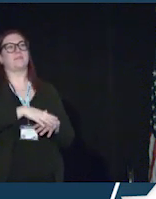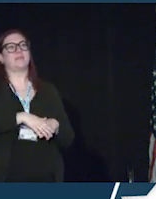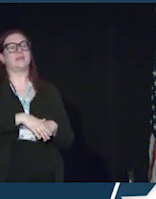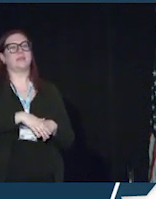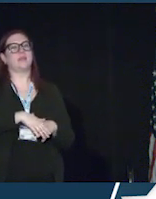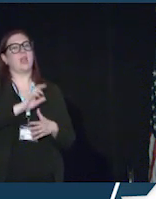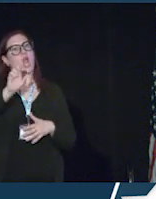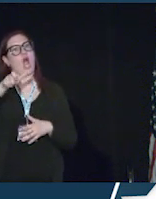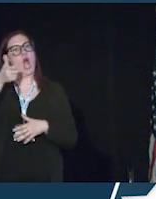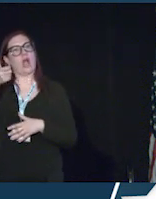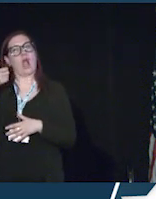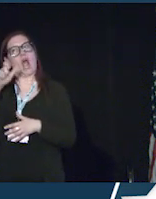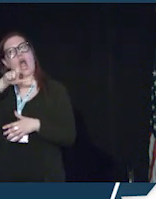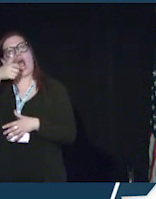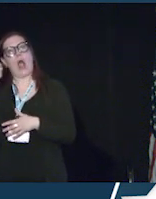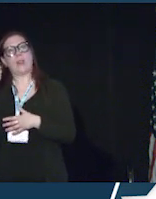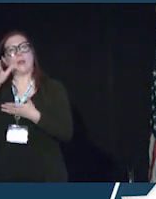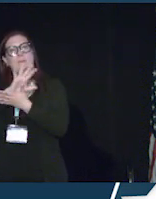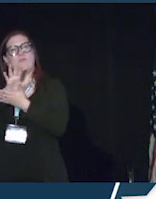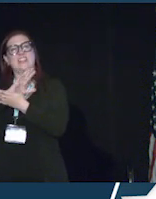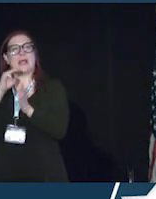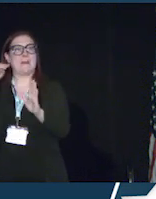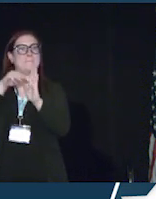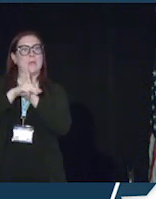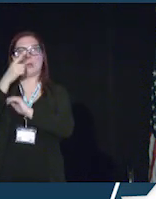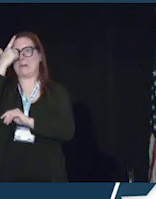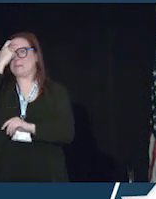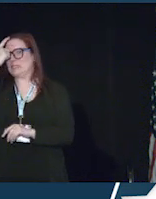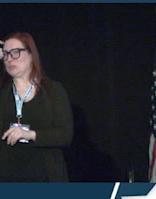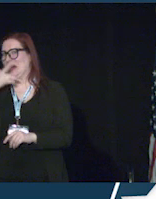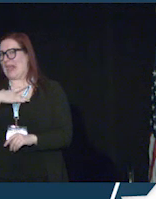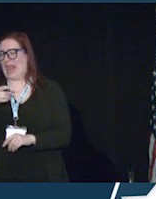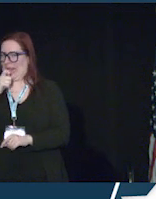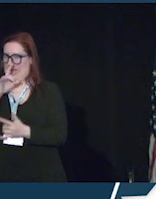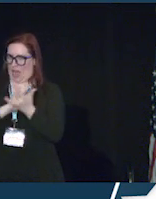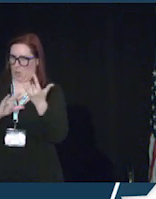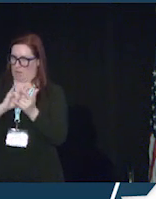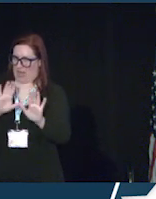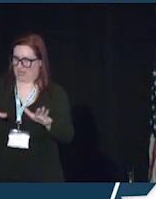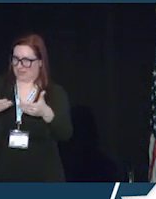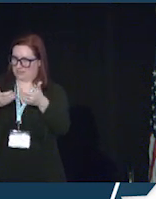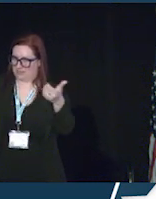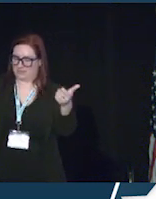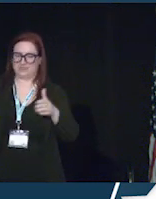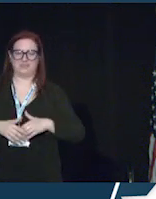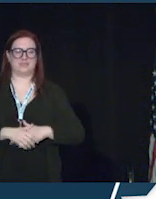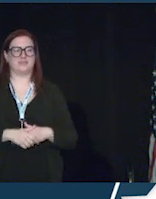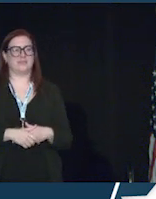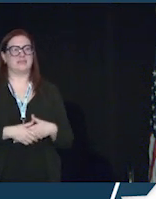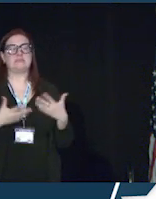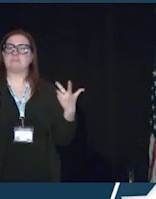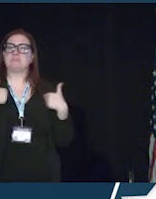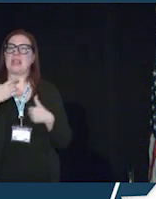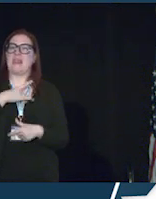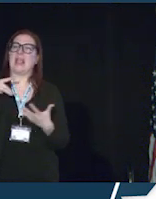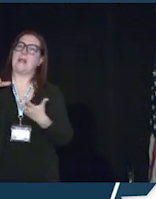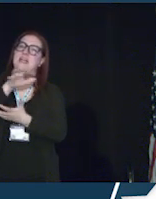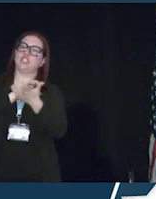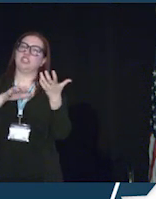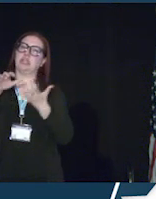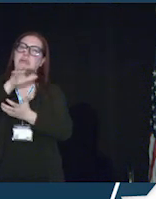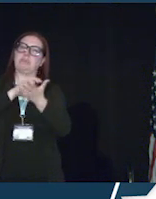non-romantic murder mysteries. No, it's I think it's a mixture